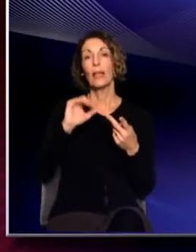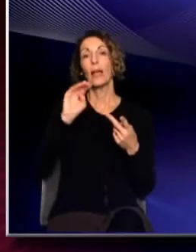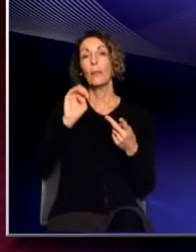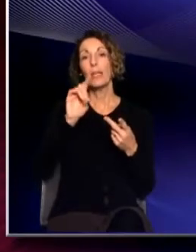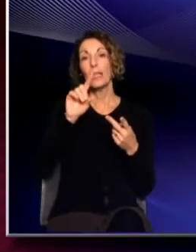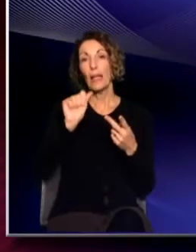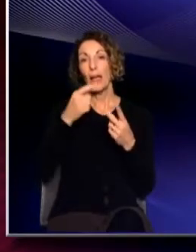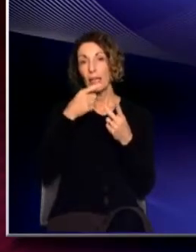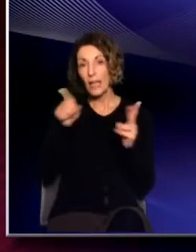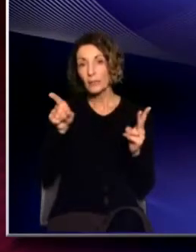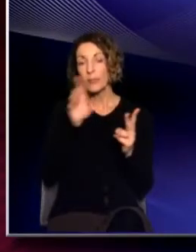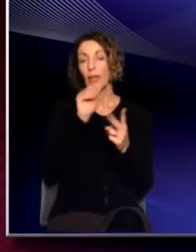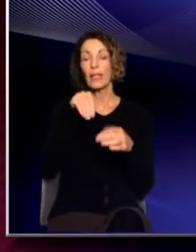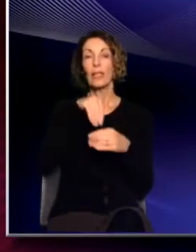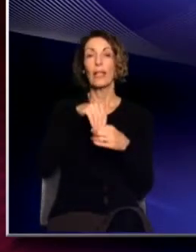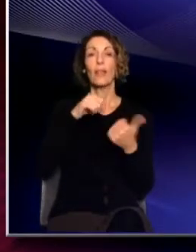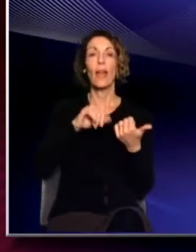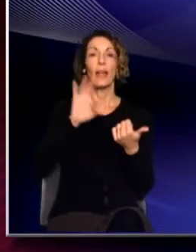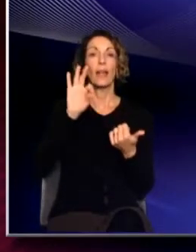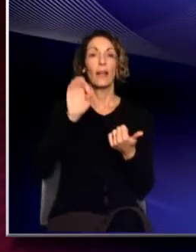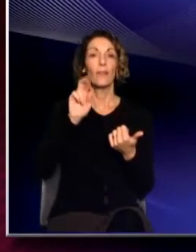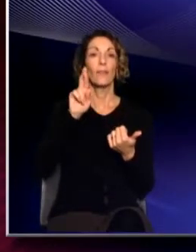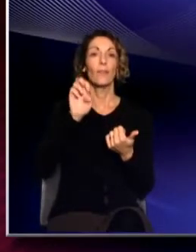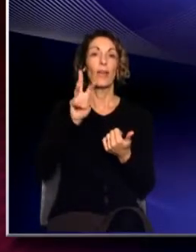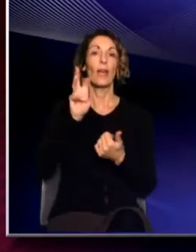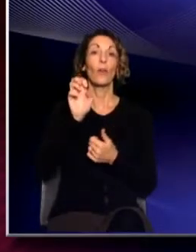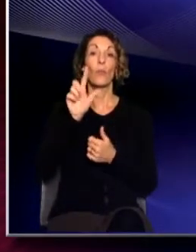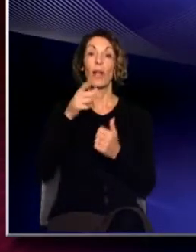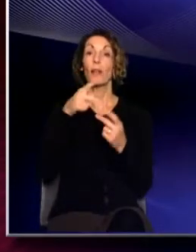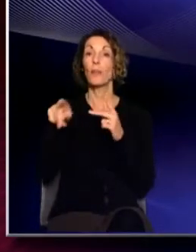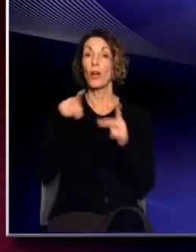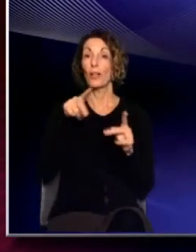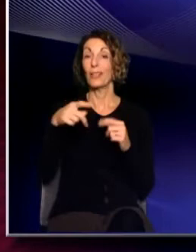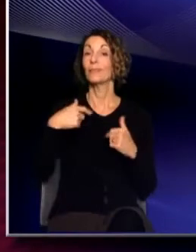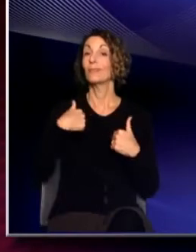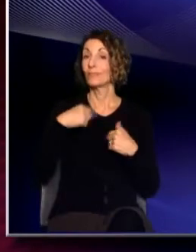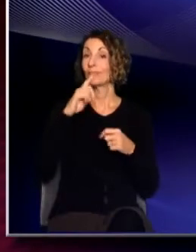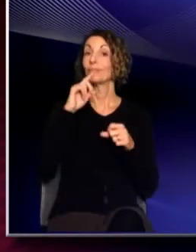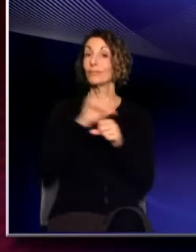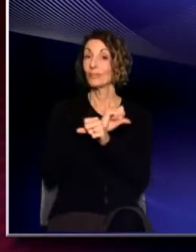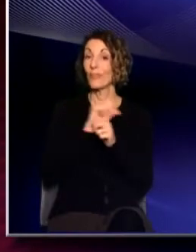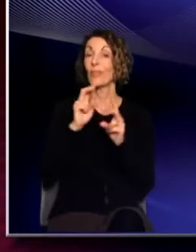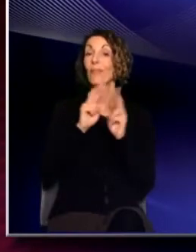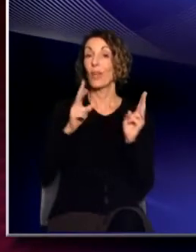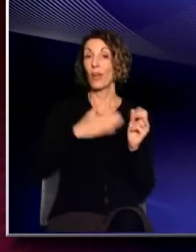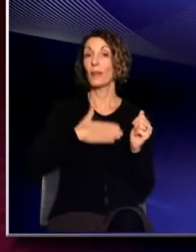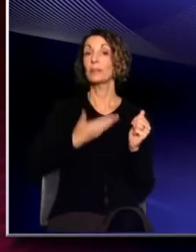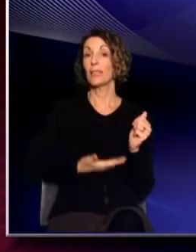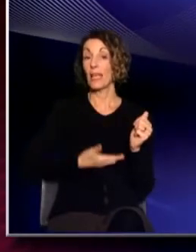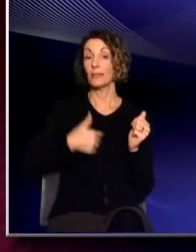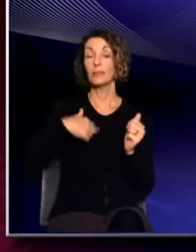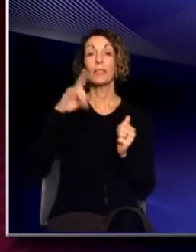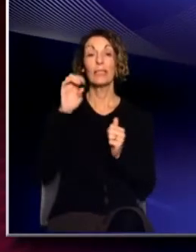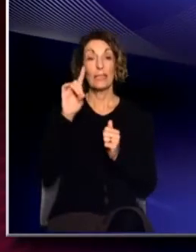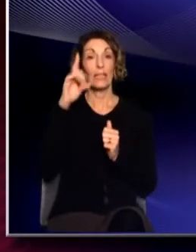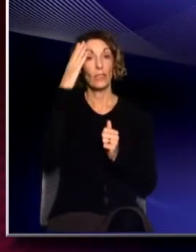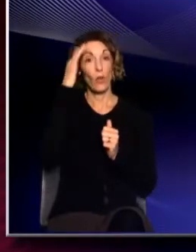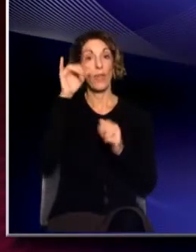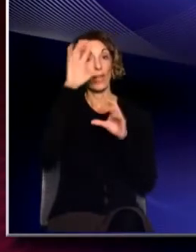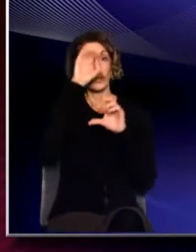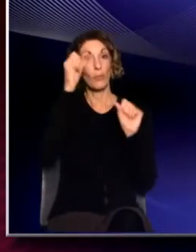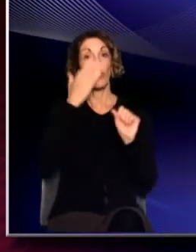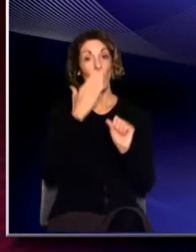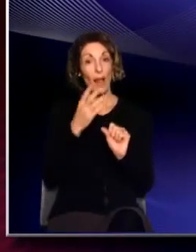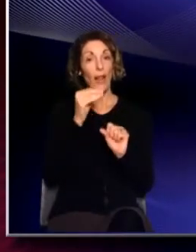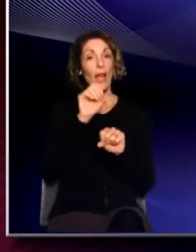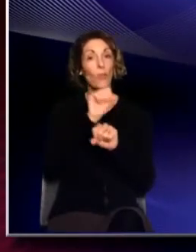at the farewell party. Indeed, I was very upset because I knew Superintendent well and worked well with